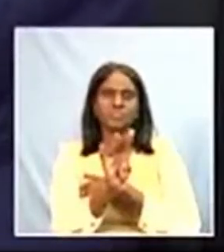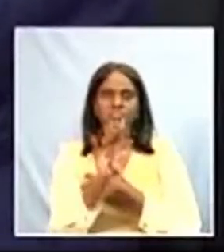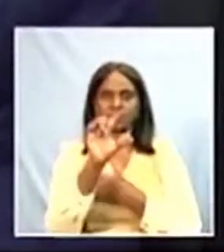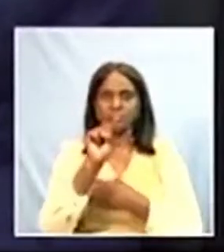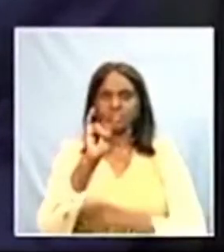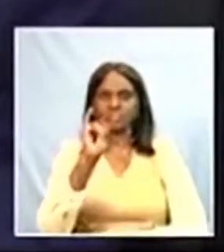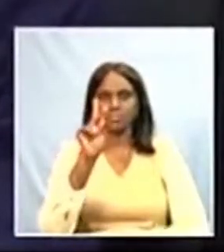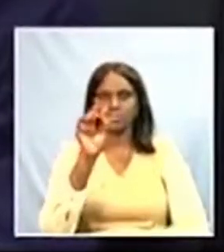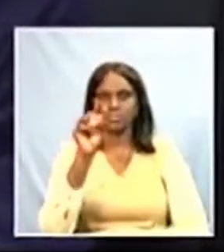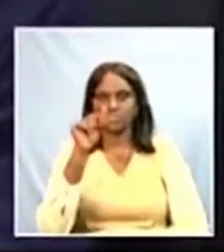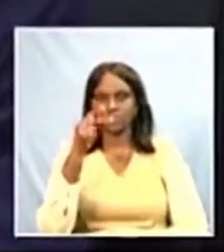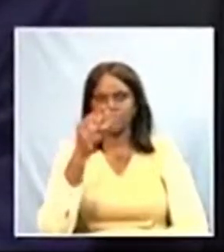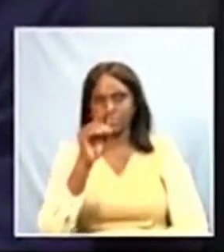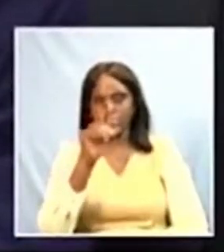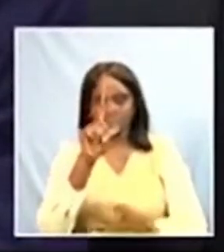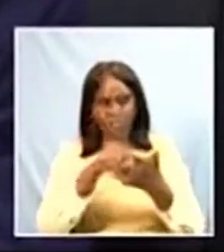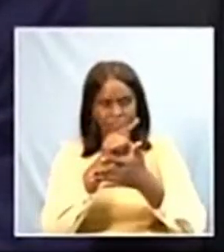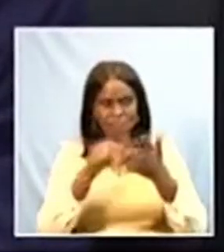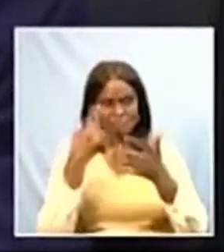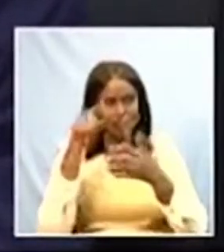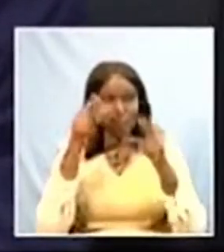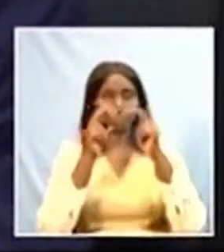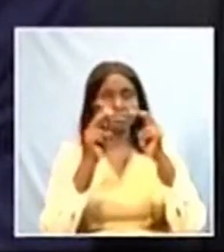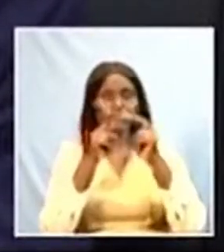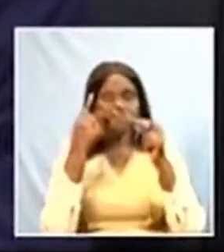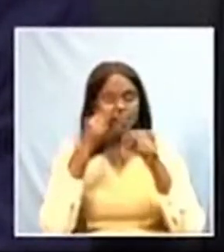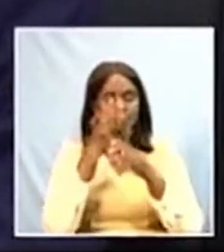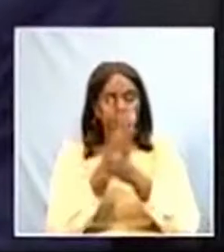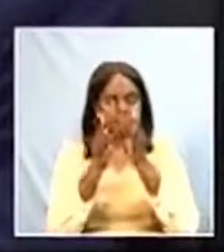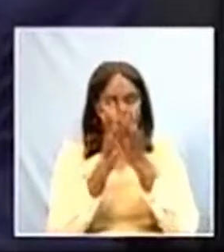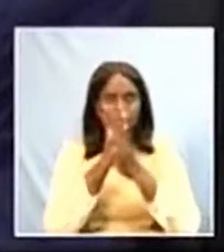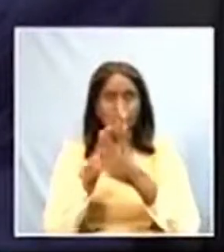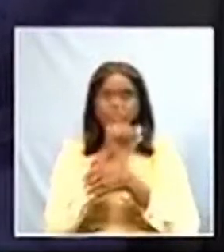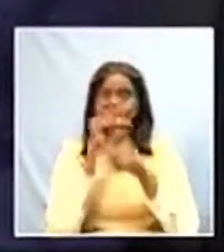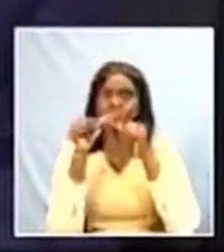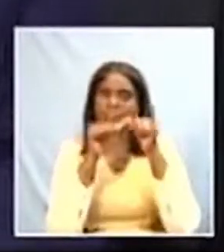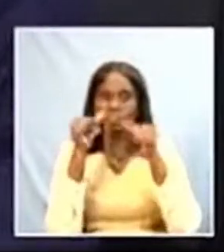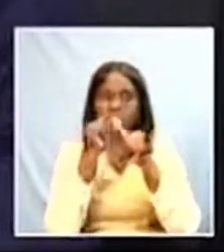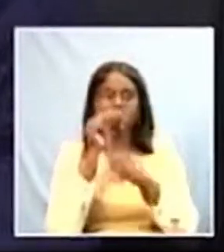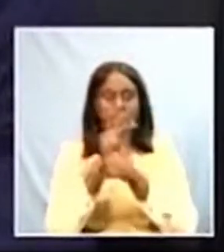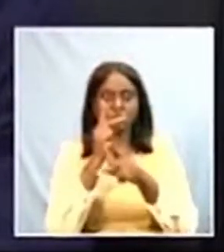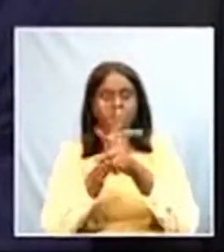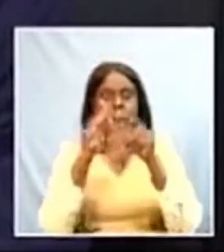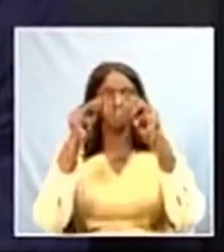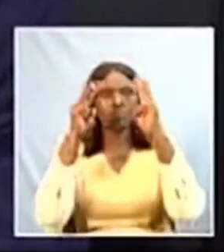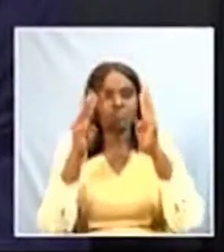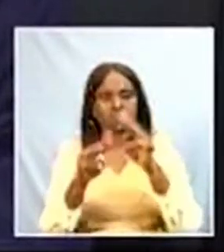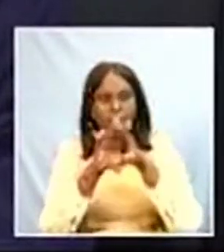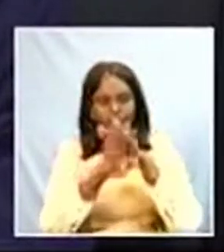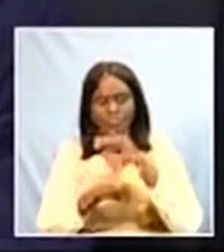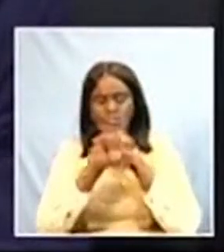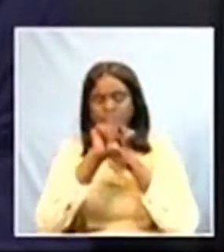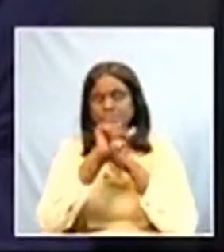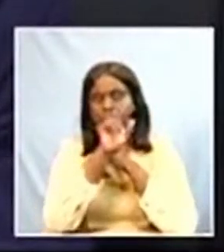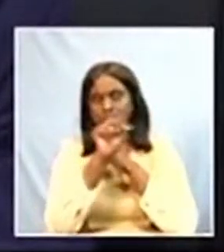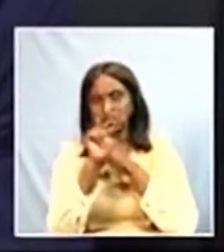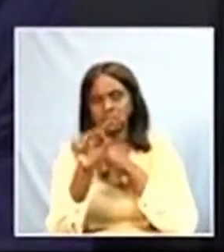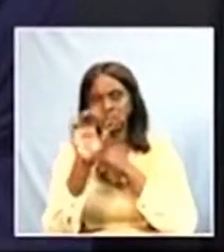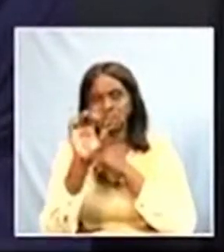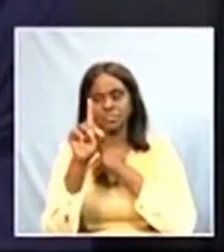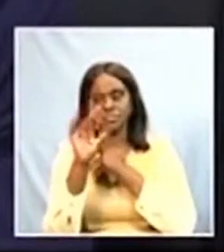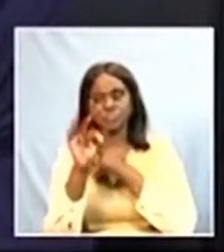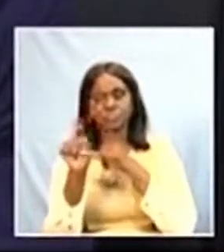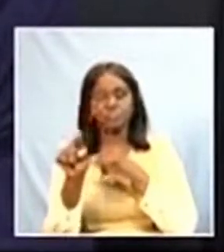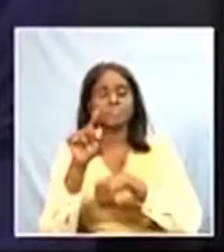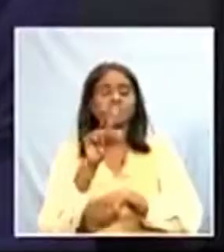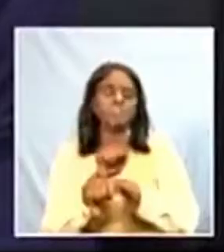SIKONGO Council, termination of contract for the construction of an agricultural storage shed under 2022 CDF projects.